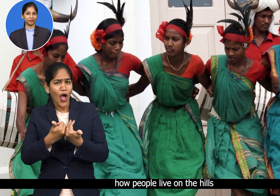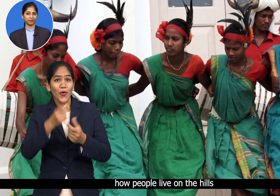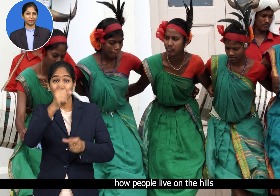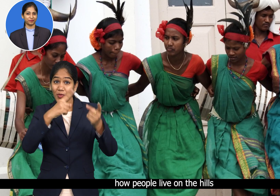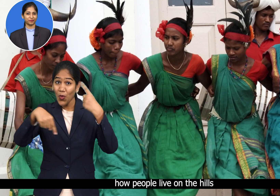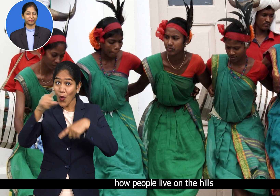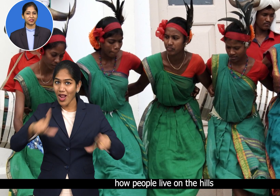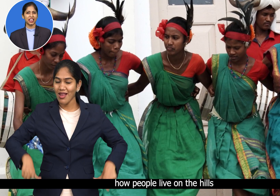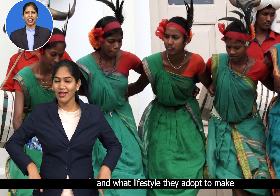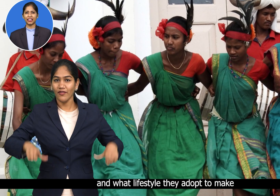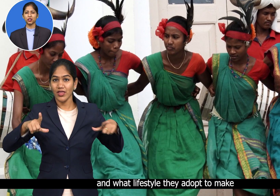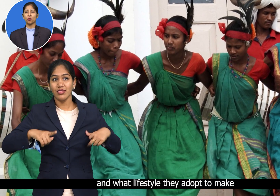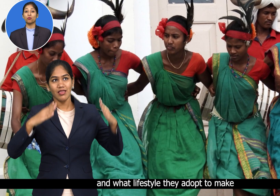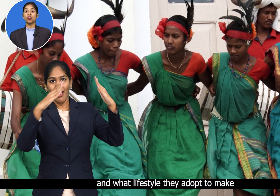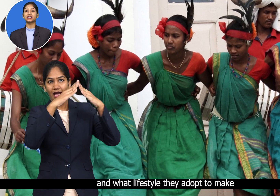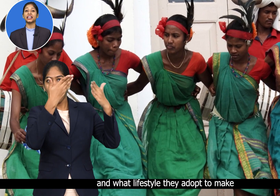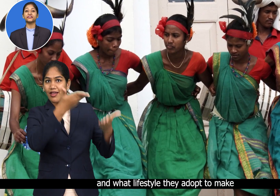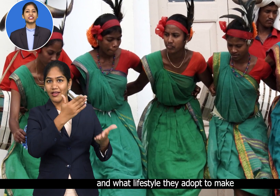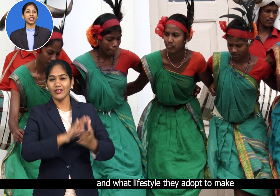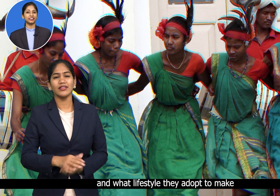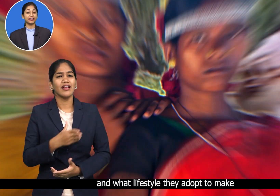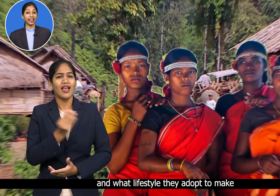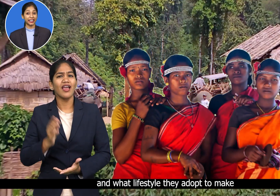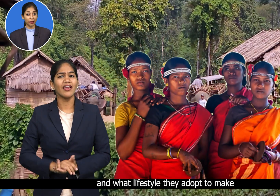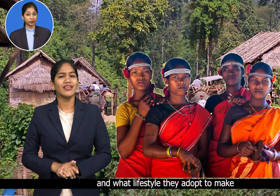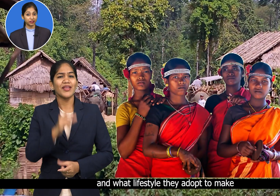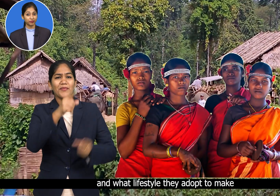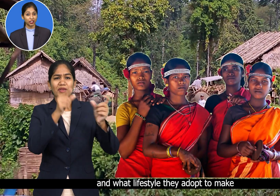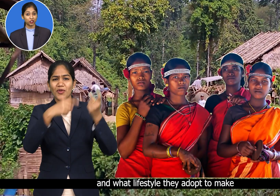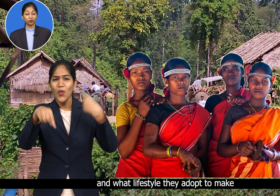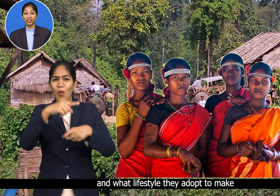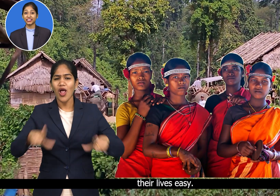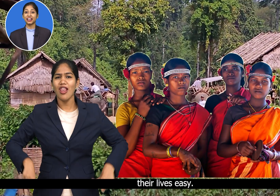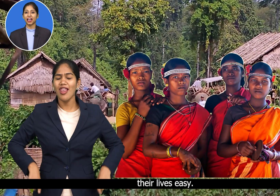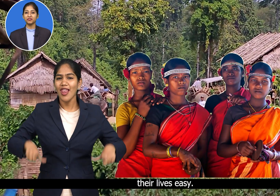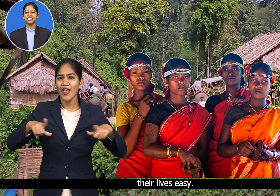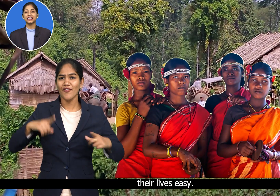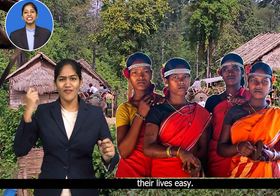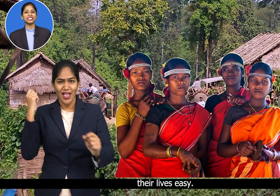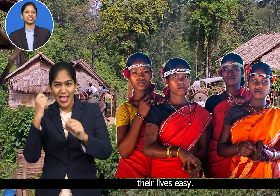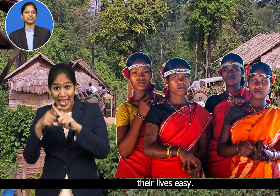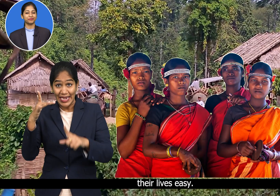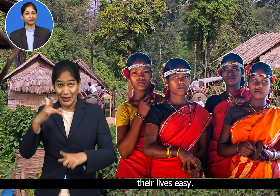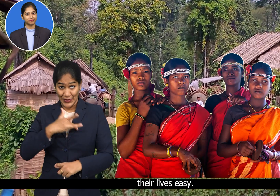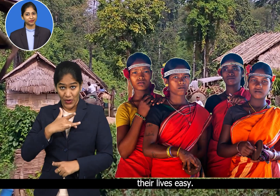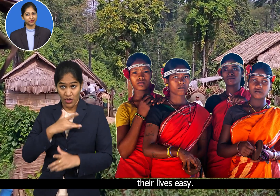hills and what lifestyle they adapt to make their lives